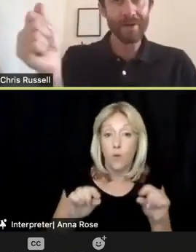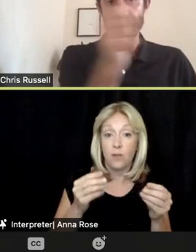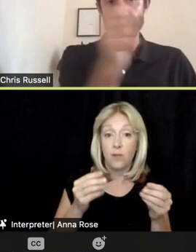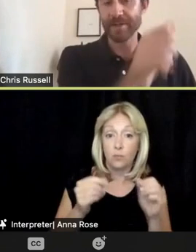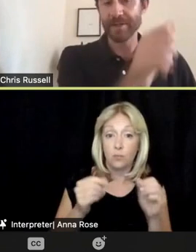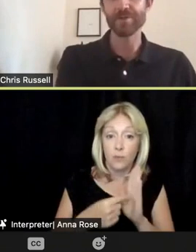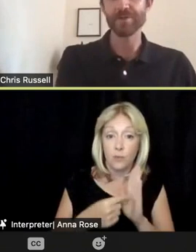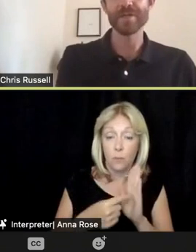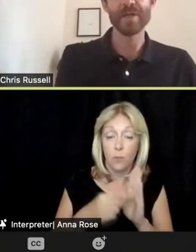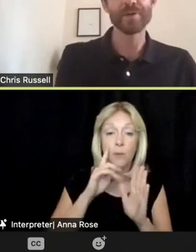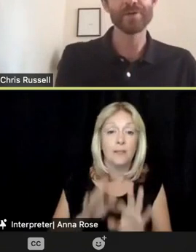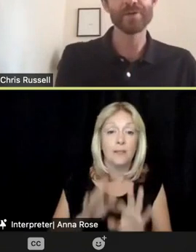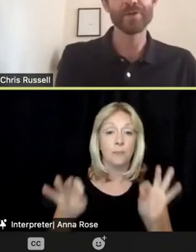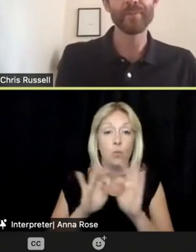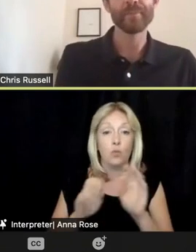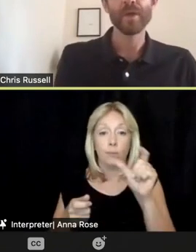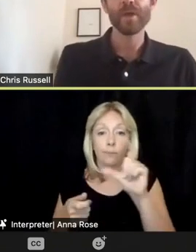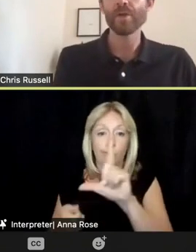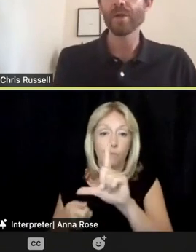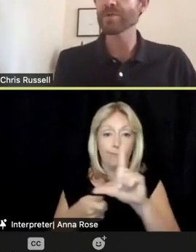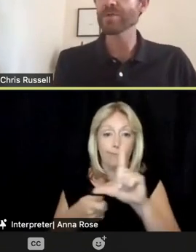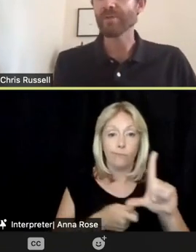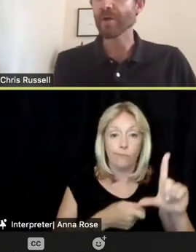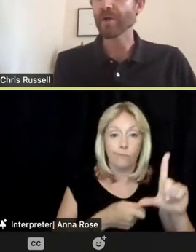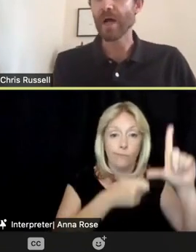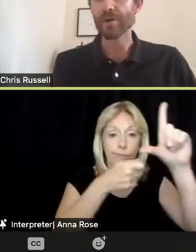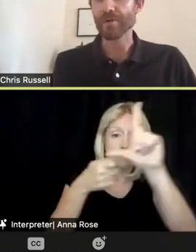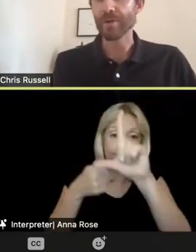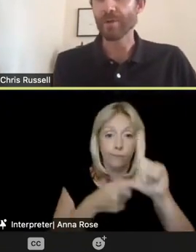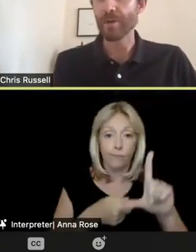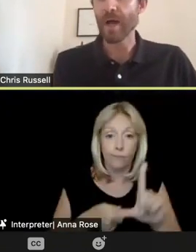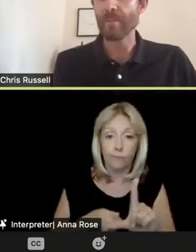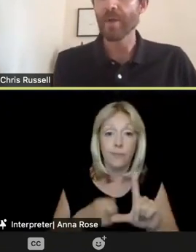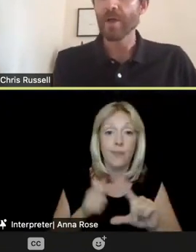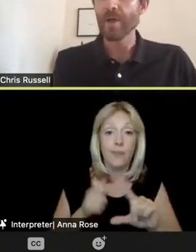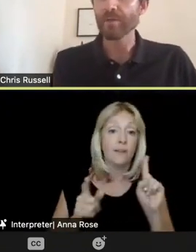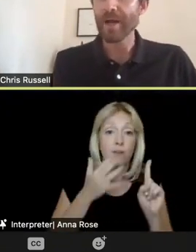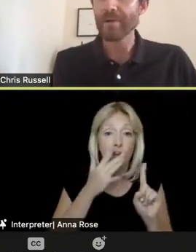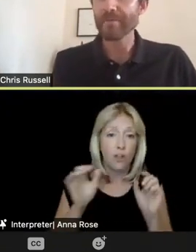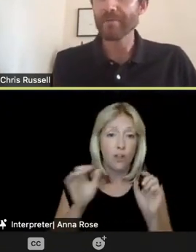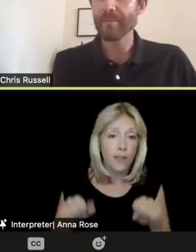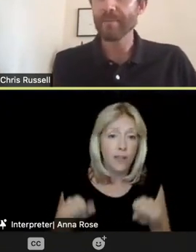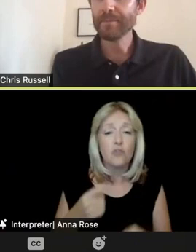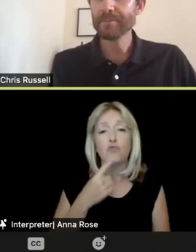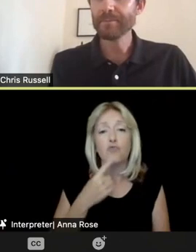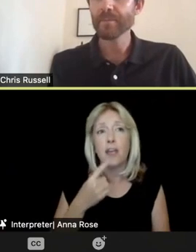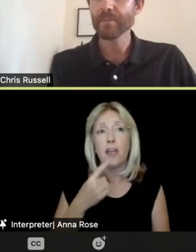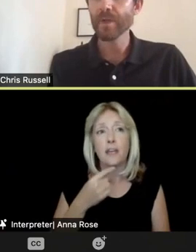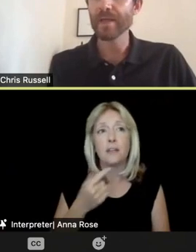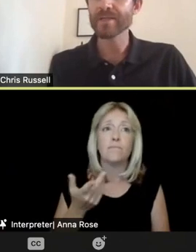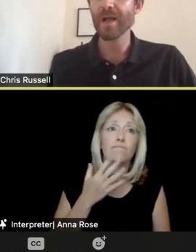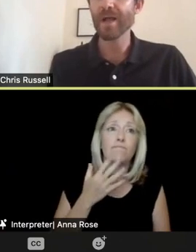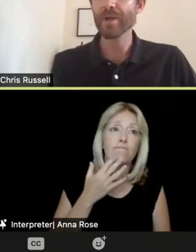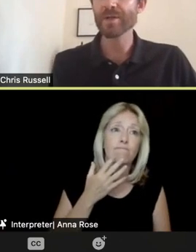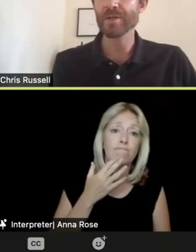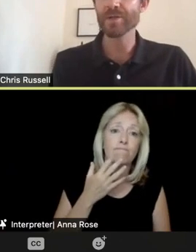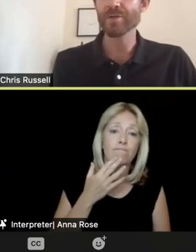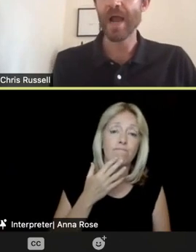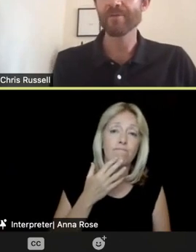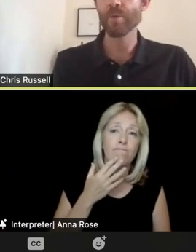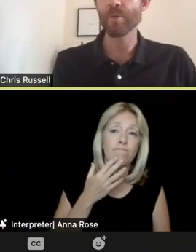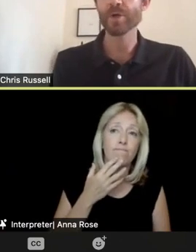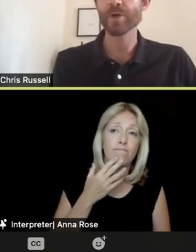a great way to direct a student's attention to it. You can use different colors for them. The red frame is not